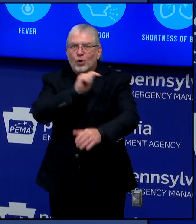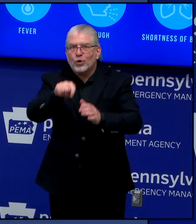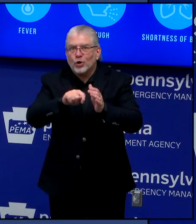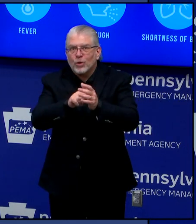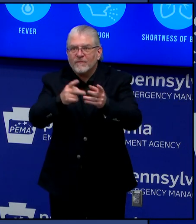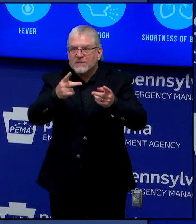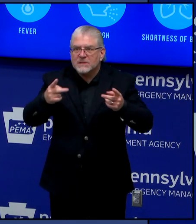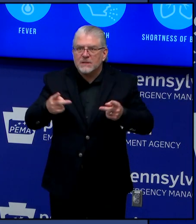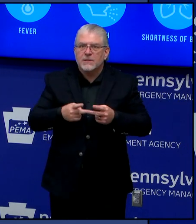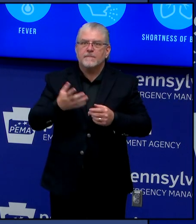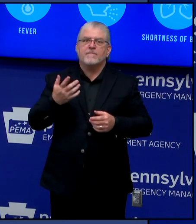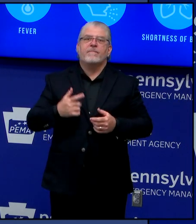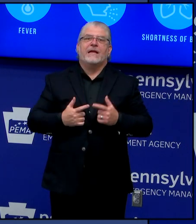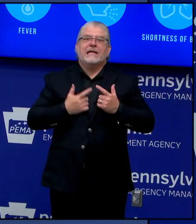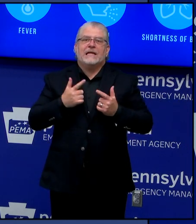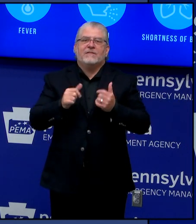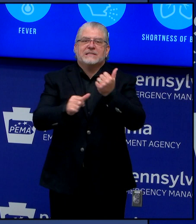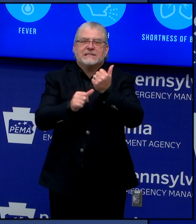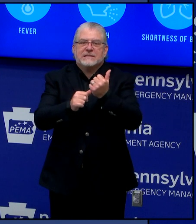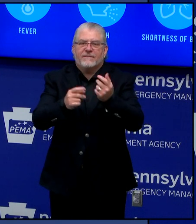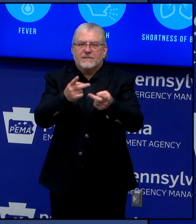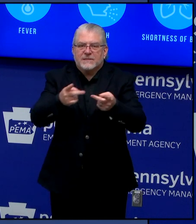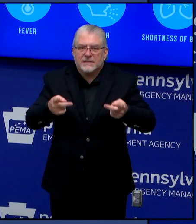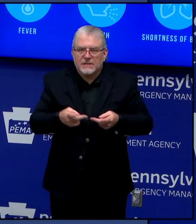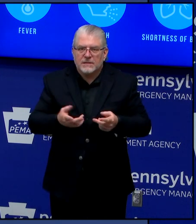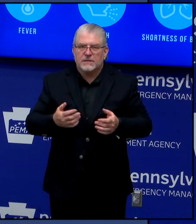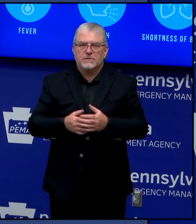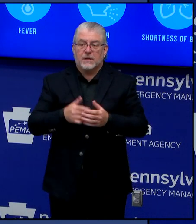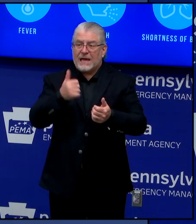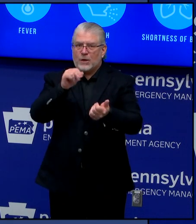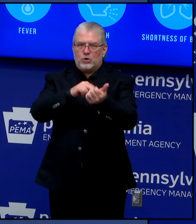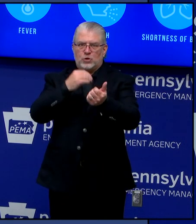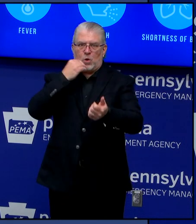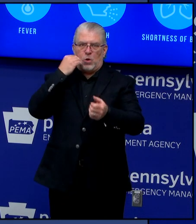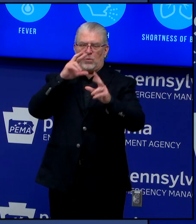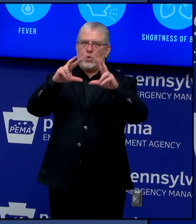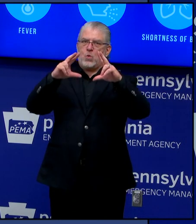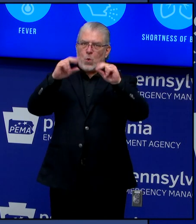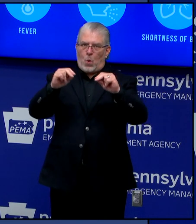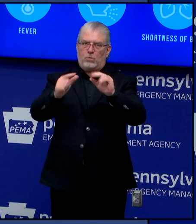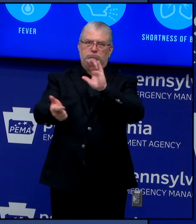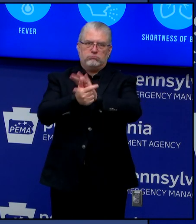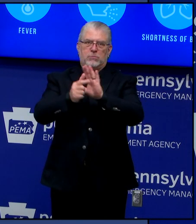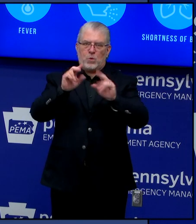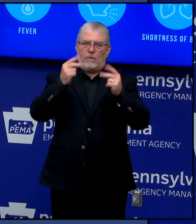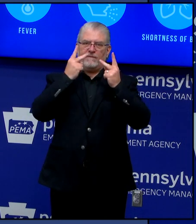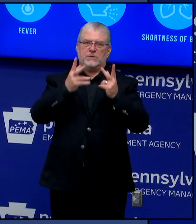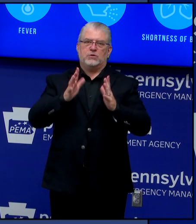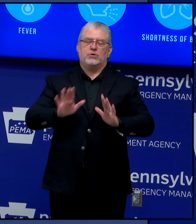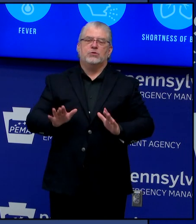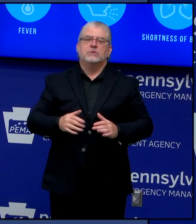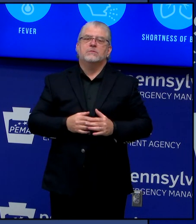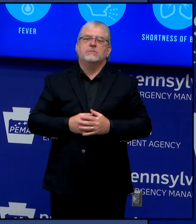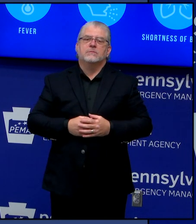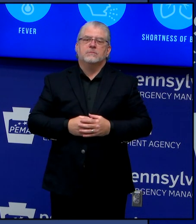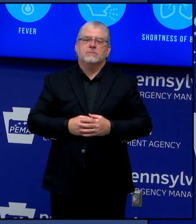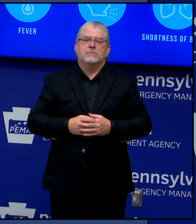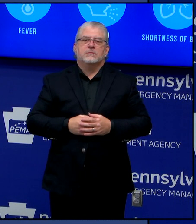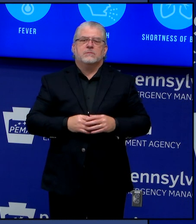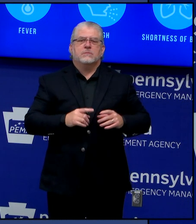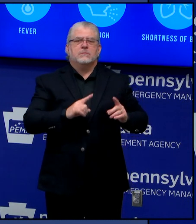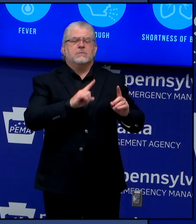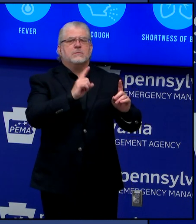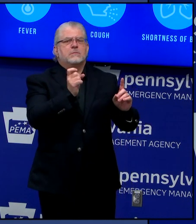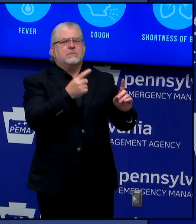severe risk of spread in those settings. From WQKY, can someone be transferred from a nursing home where their roommate